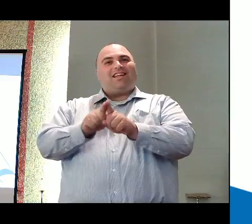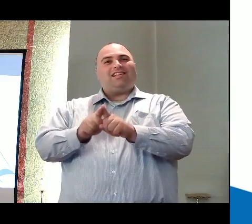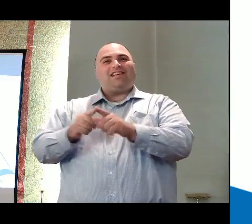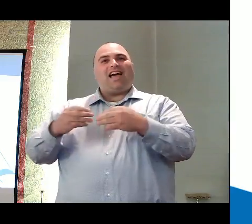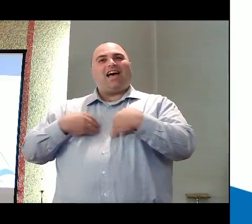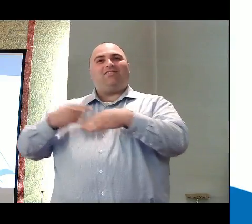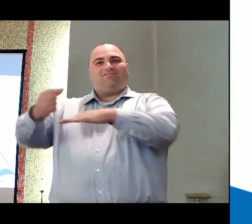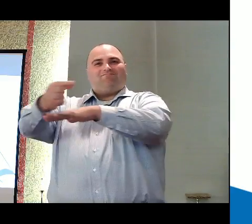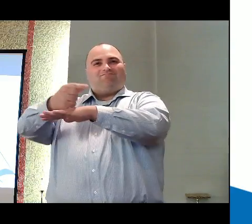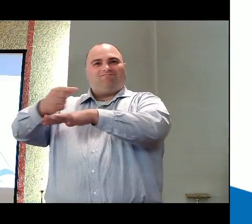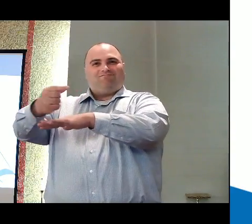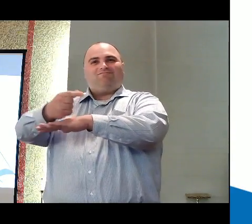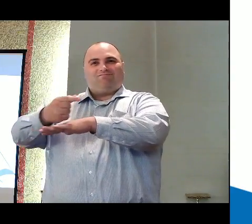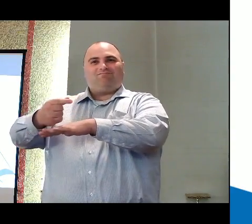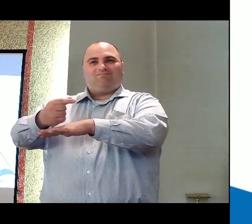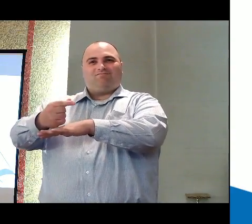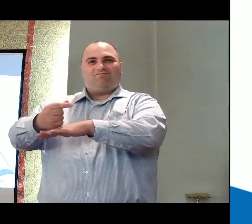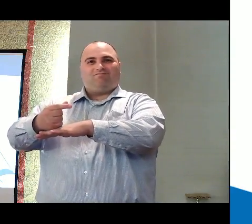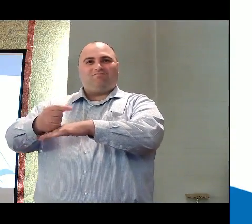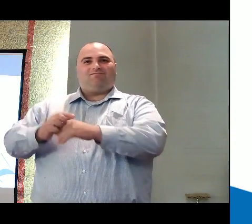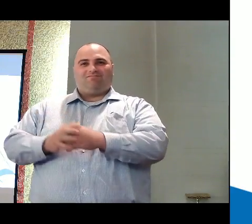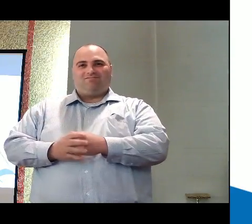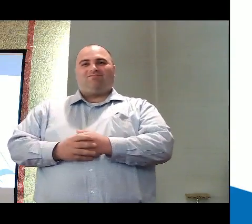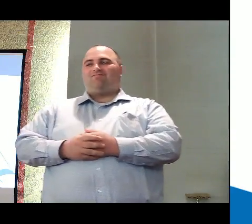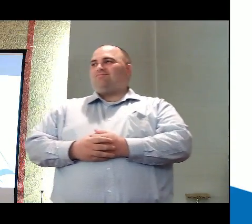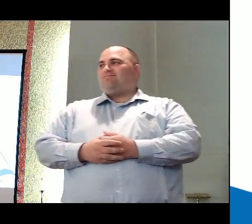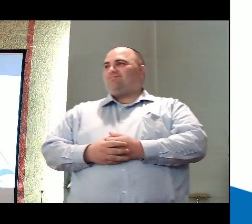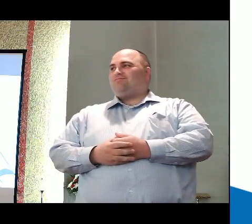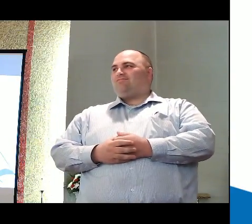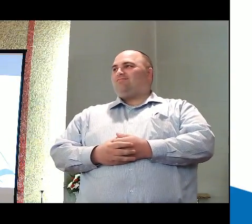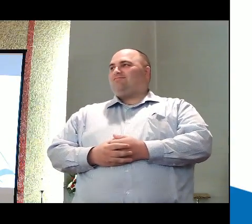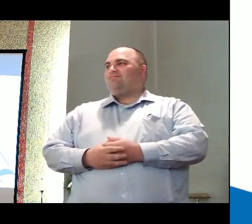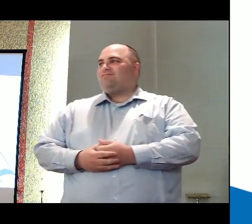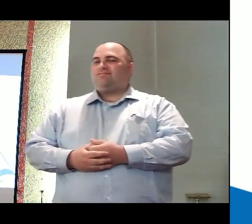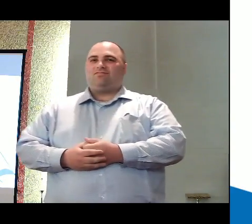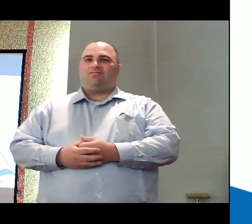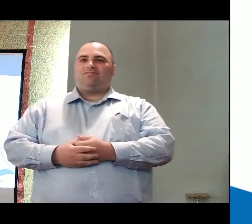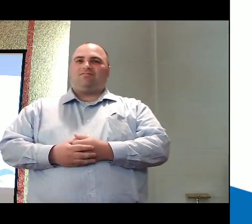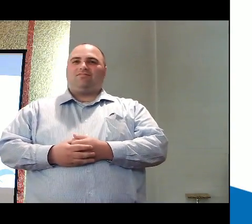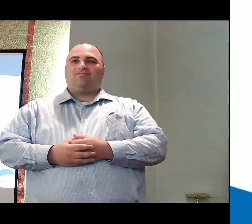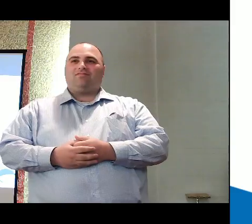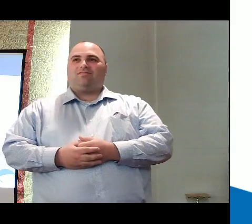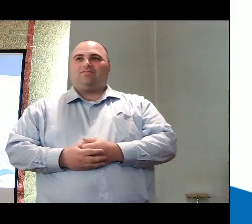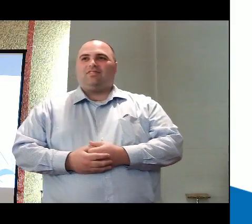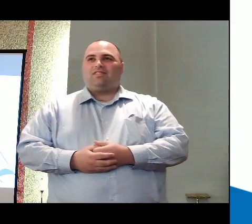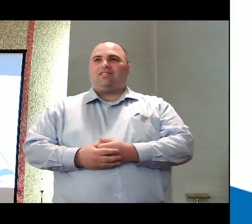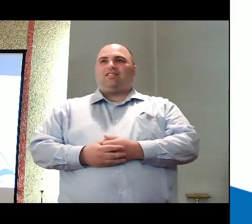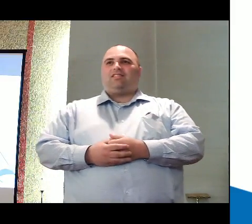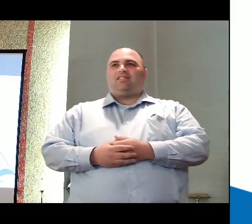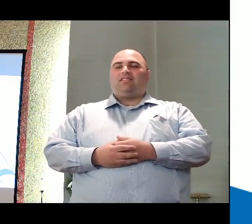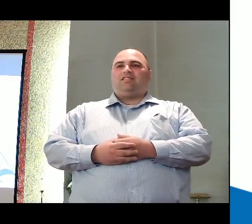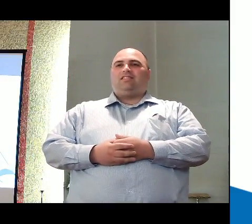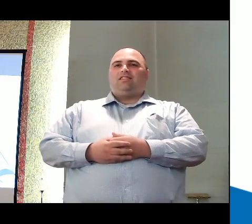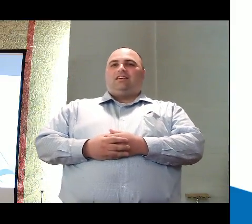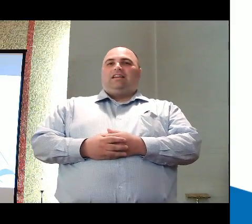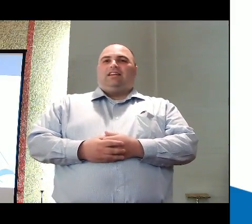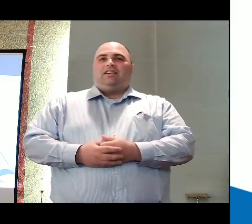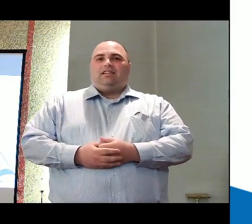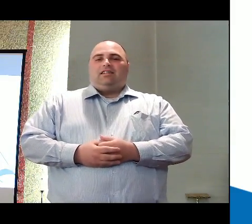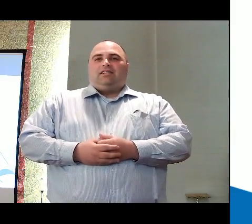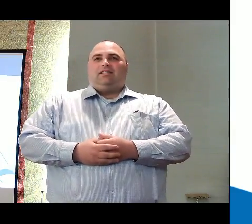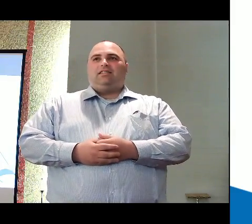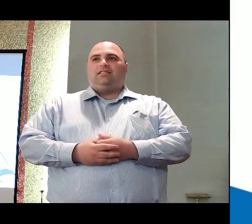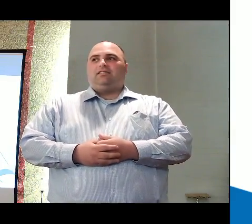spontaneous, just go with the flow, just roll with it. And while we've had to learn in Christ how to kind of be okay with changes in life, deep